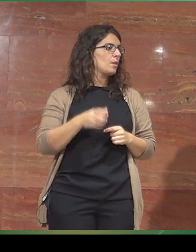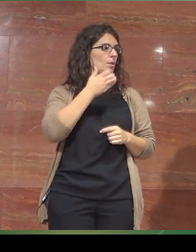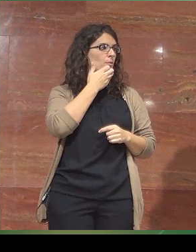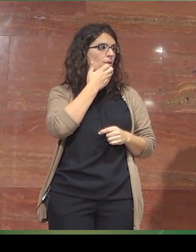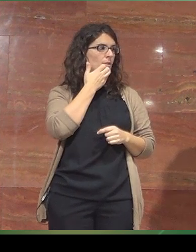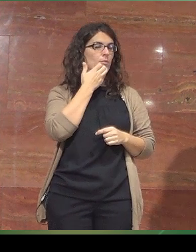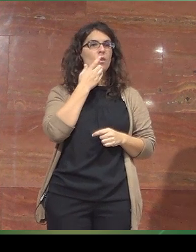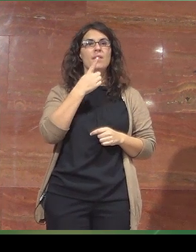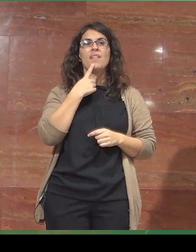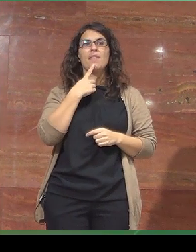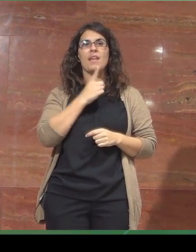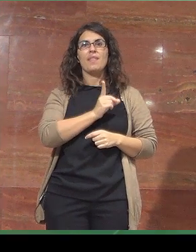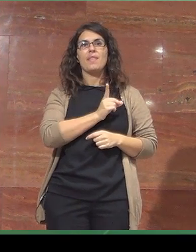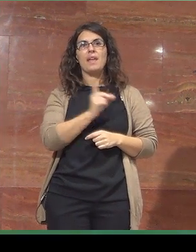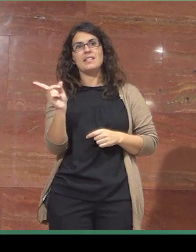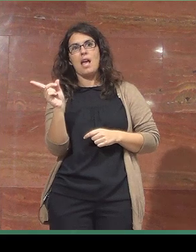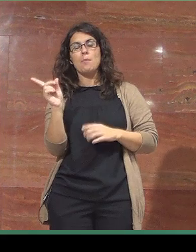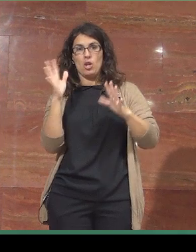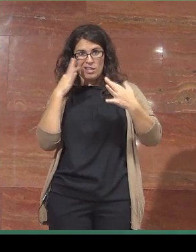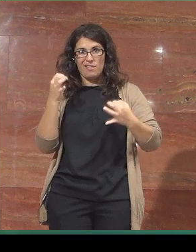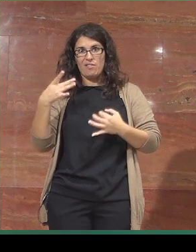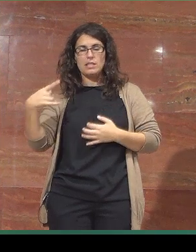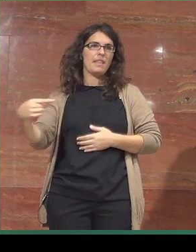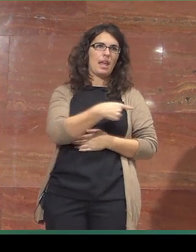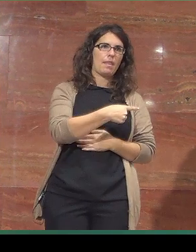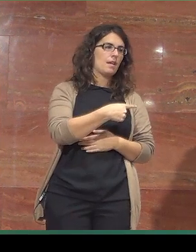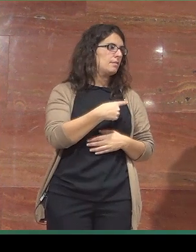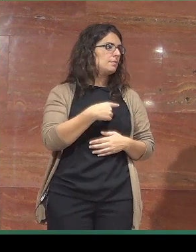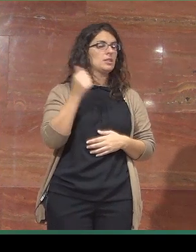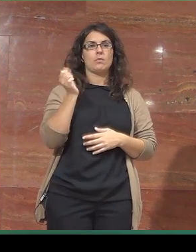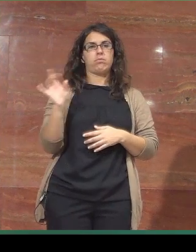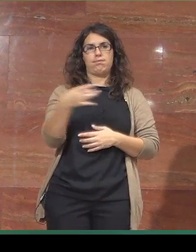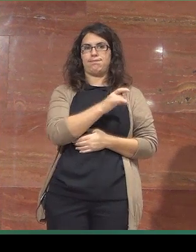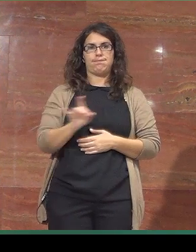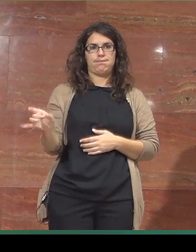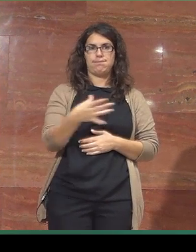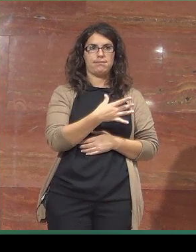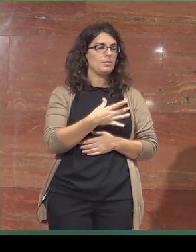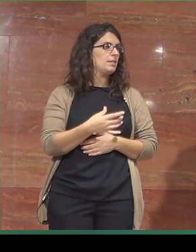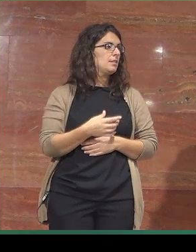This one, way out in all directions. And this one is just simply no.